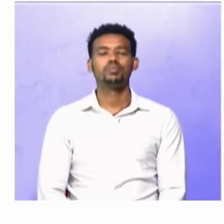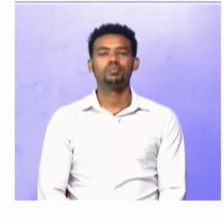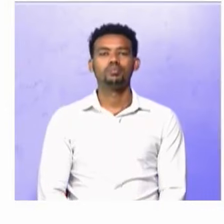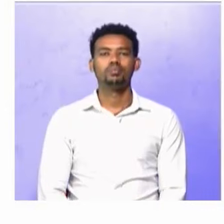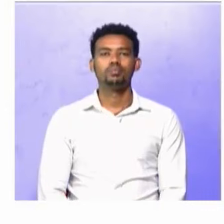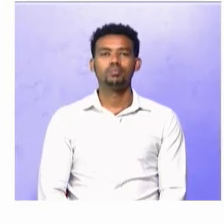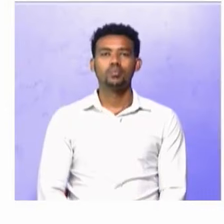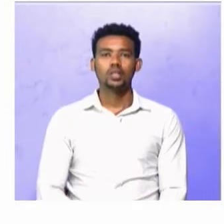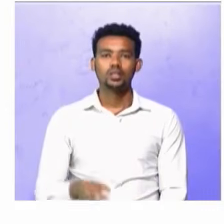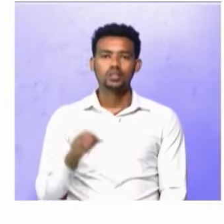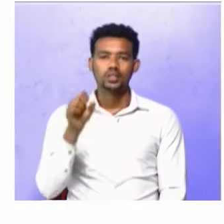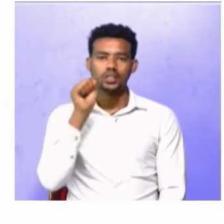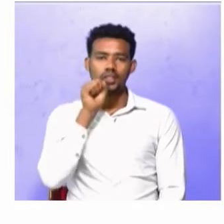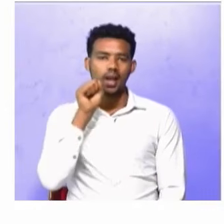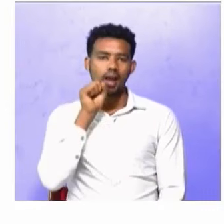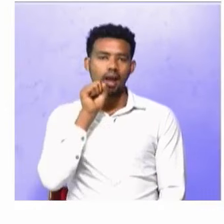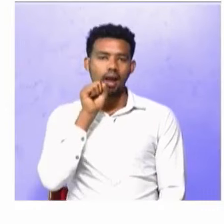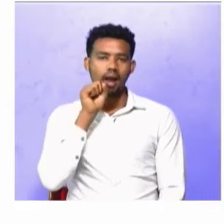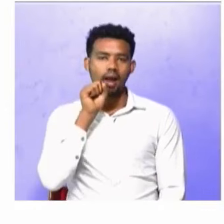Sarah